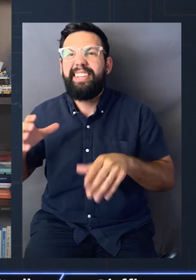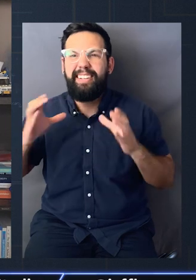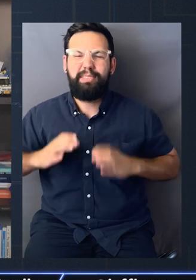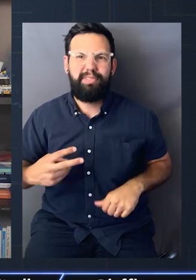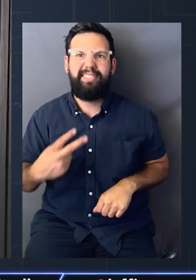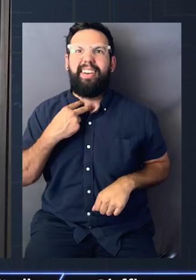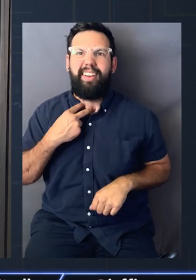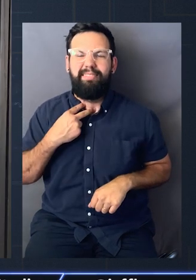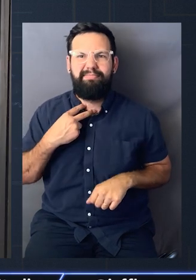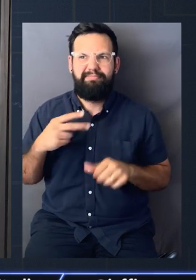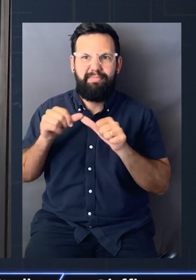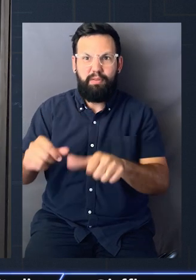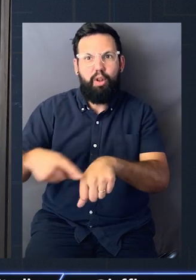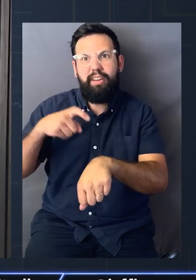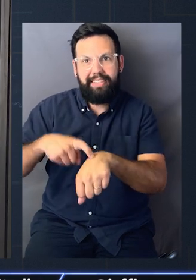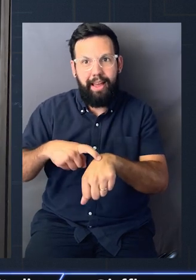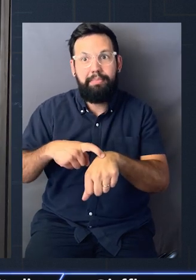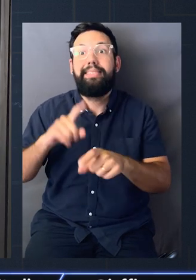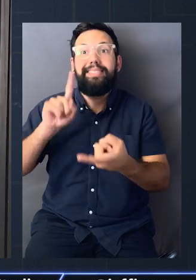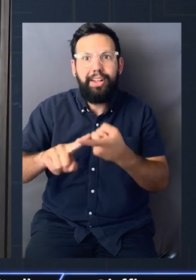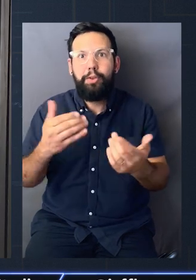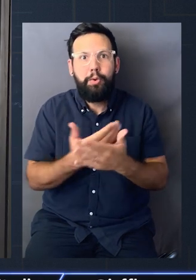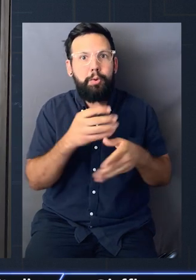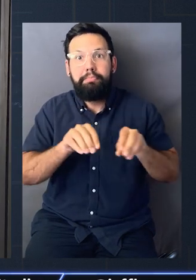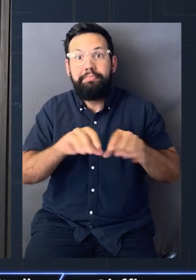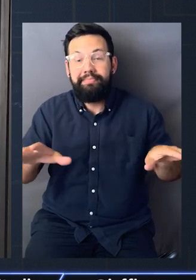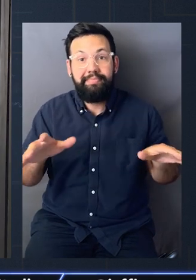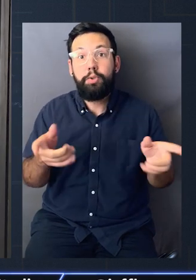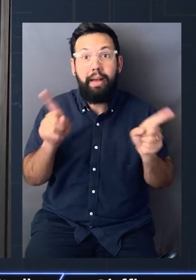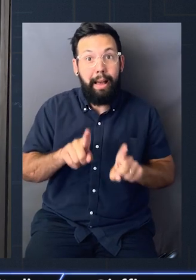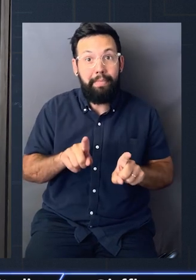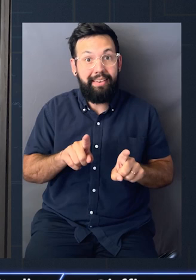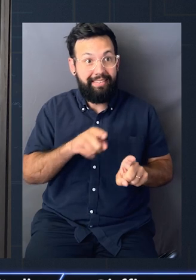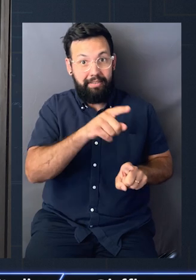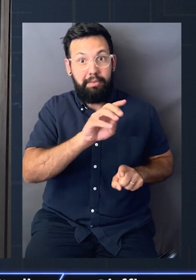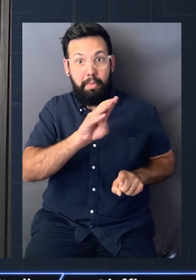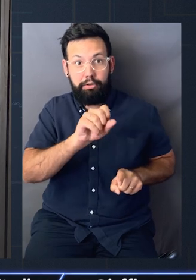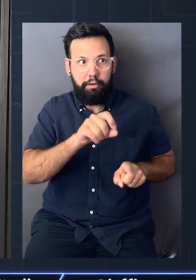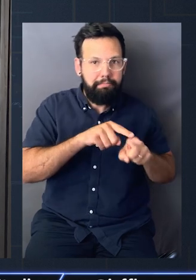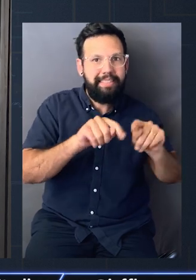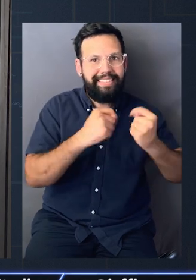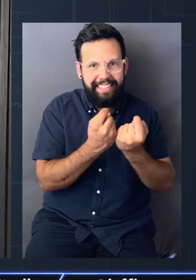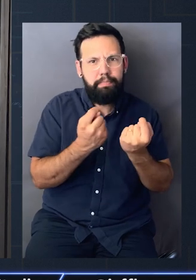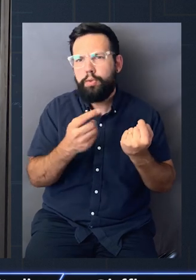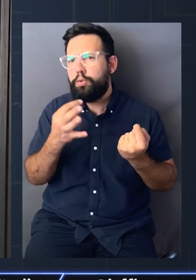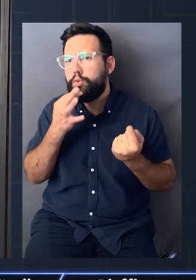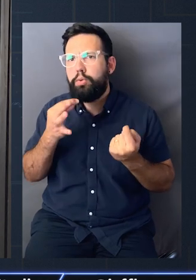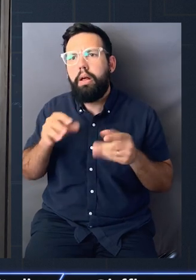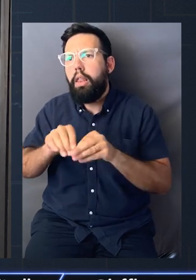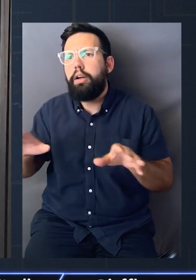way I like to work. We're about 18 months before shipment. We're starting to close down on the bug list, and bug report comes